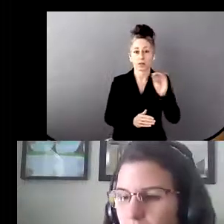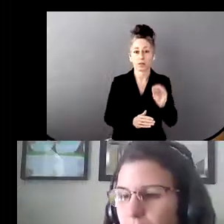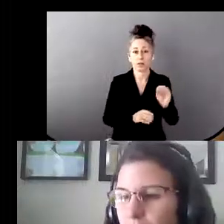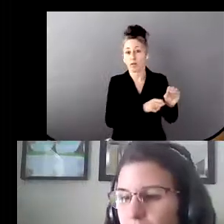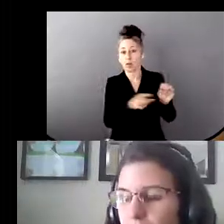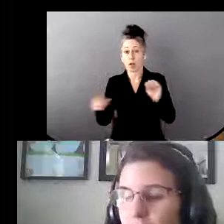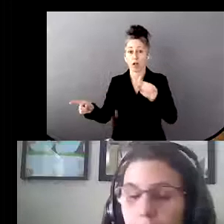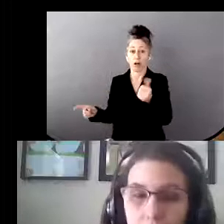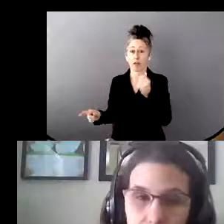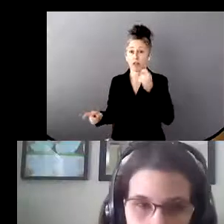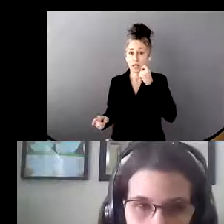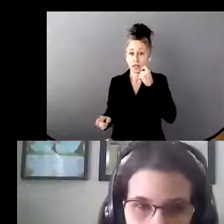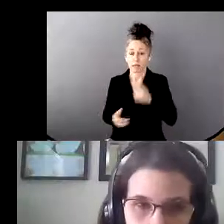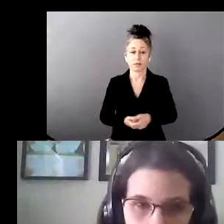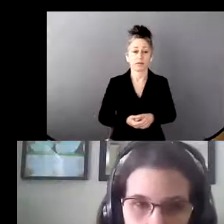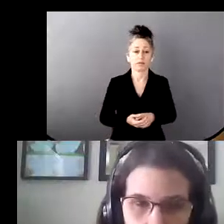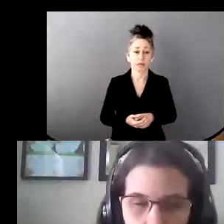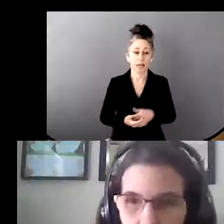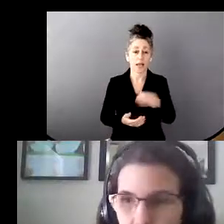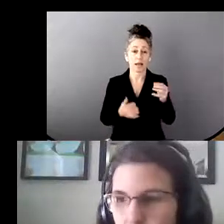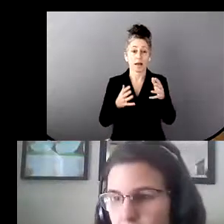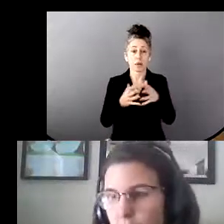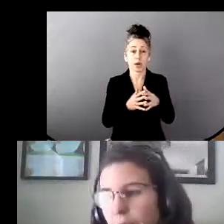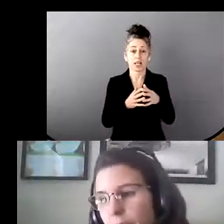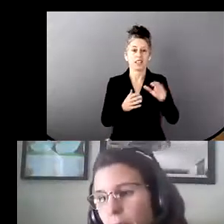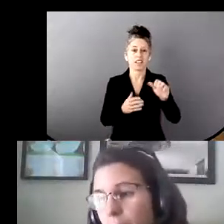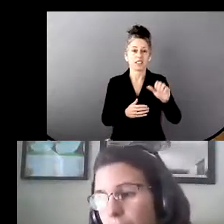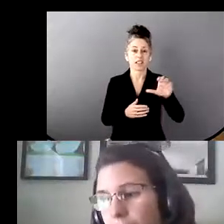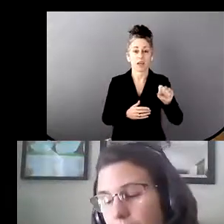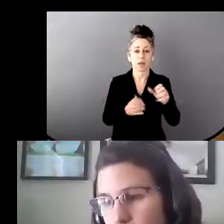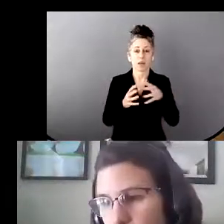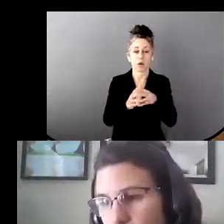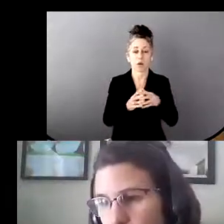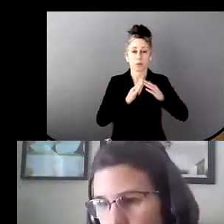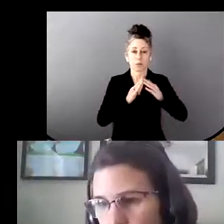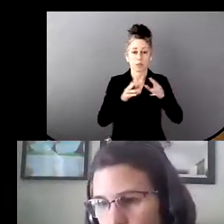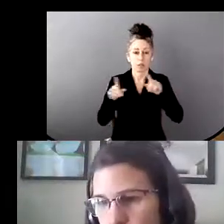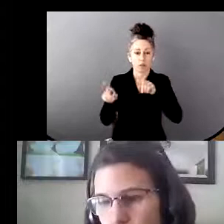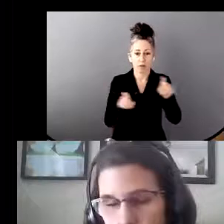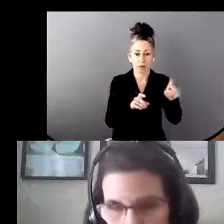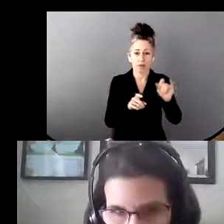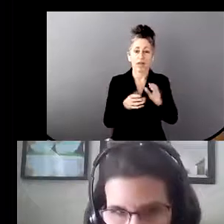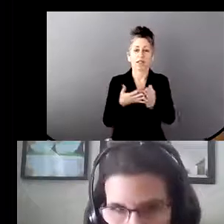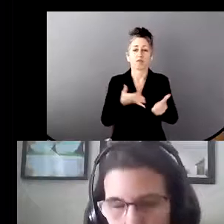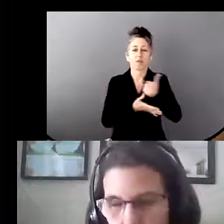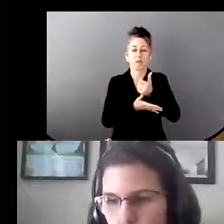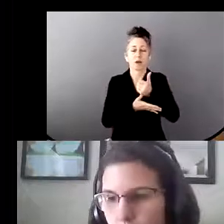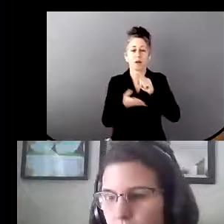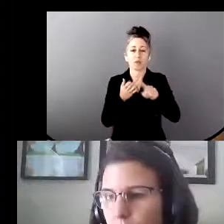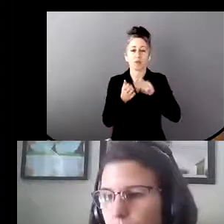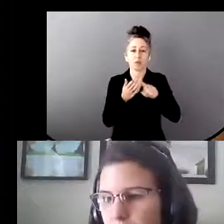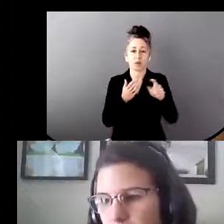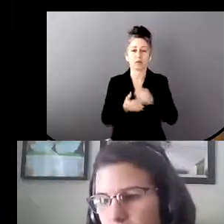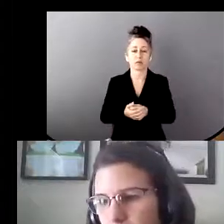US. And speaking of the American Community Survey, that is one of the primary data sources we used, as you'll hear more shortly